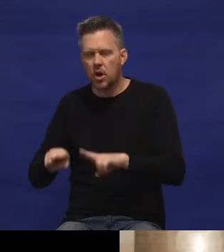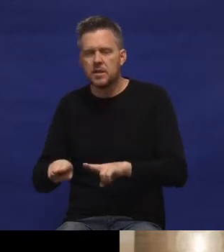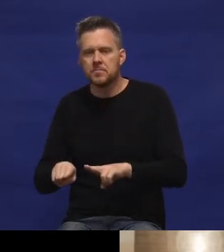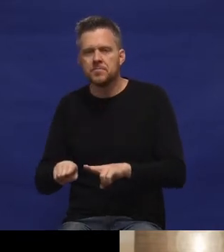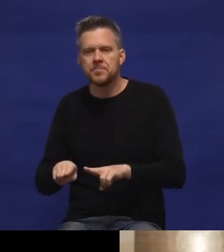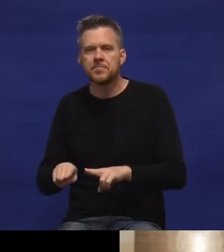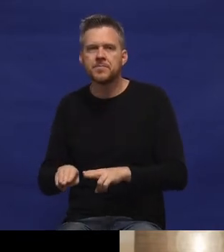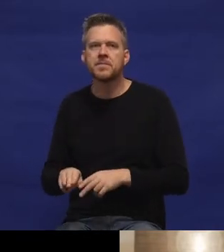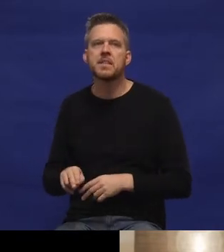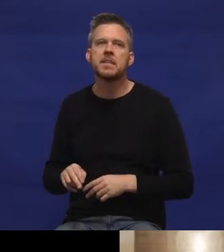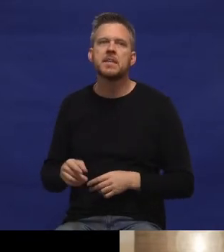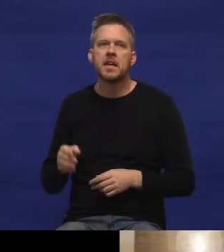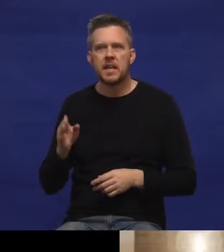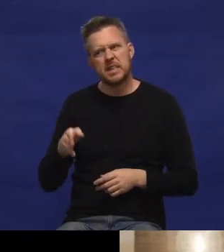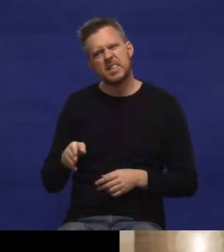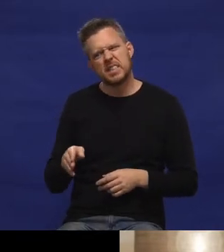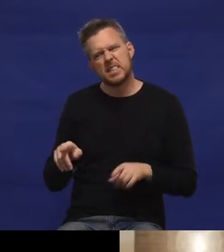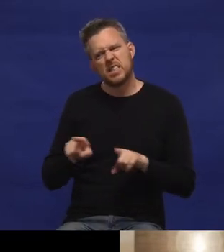So she is